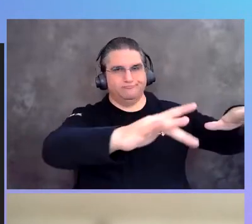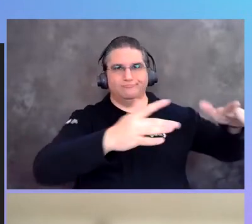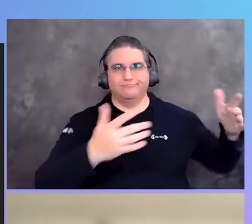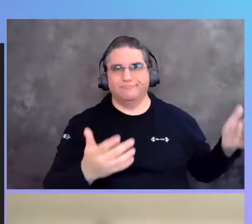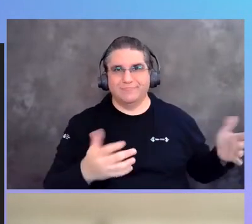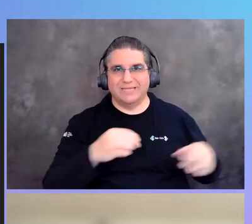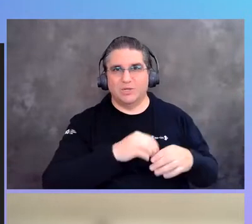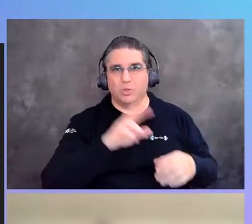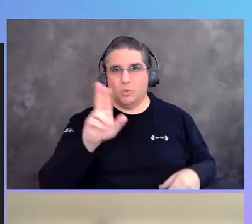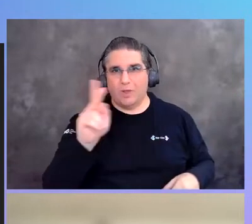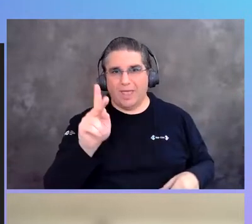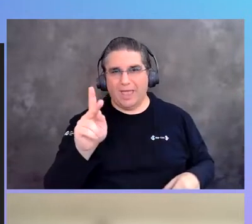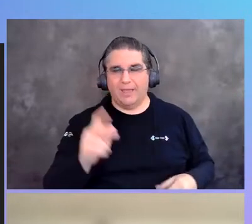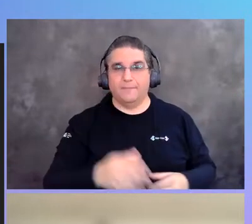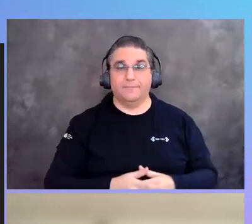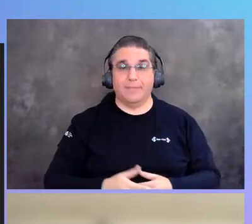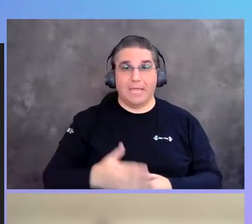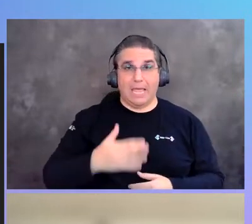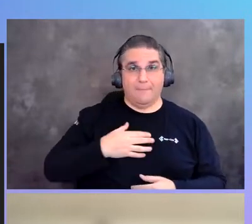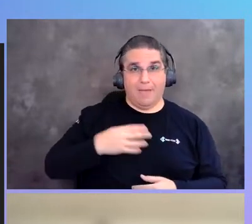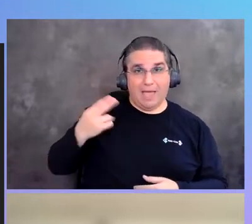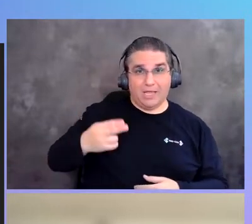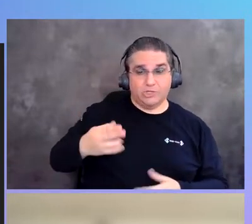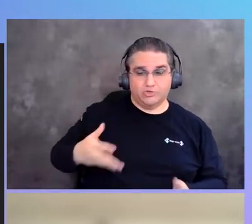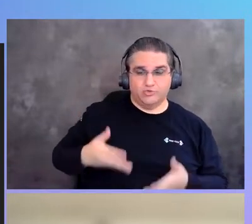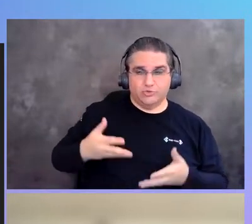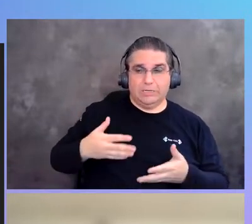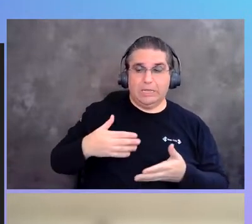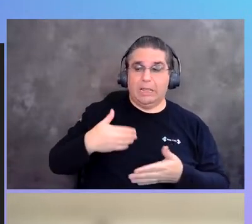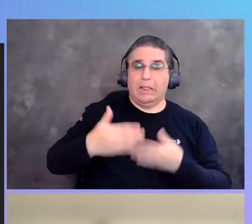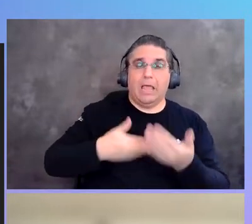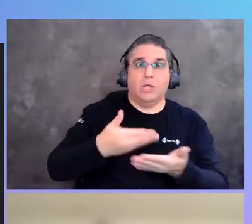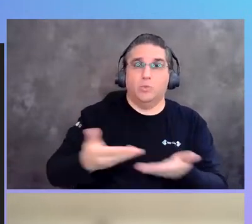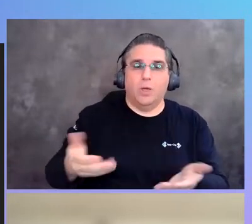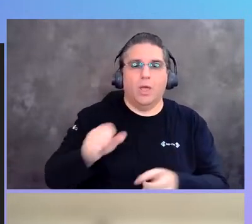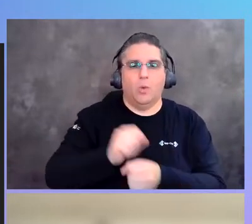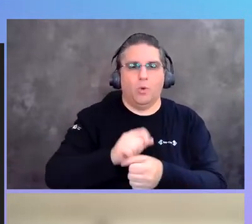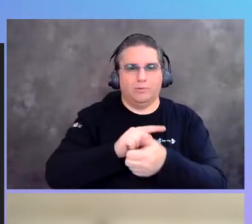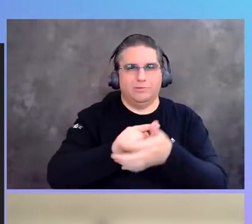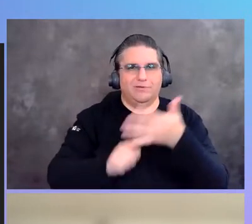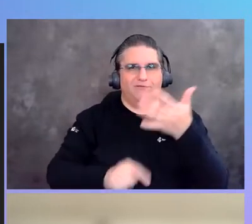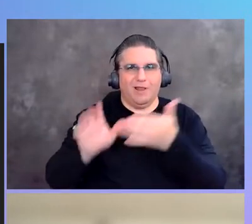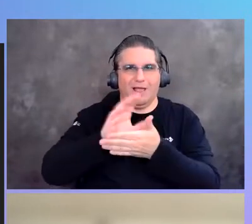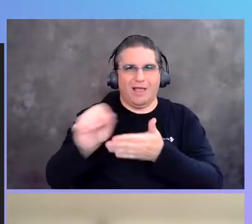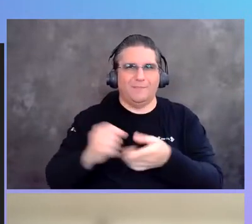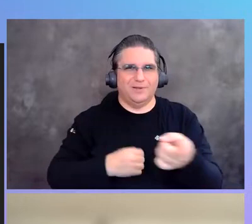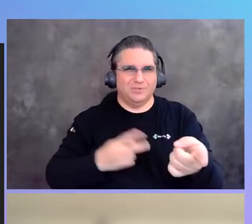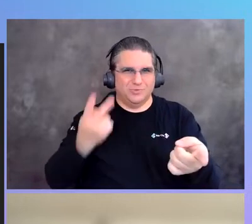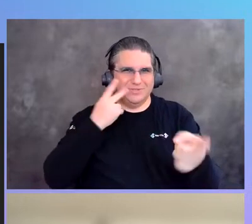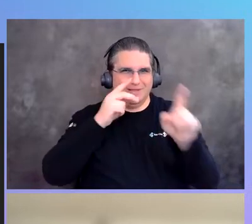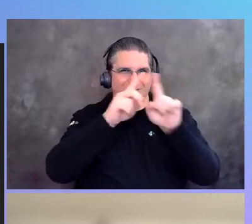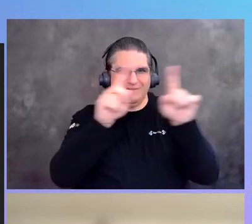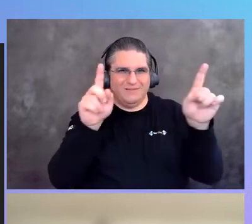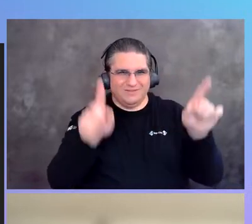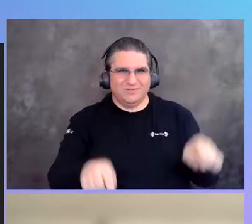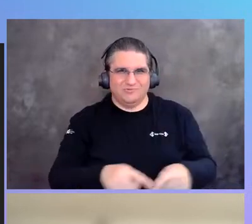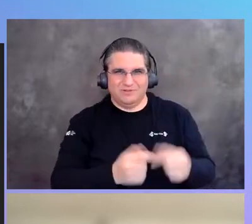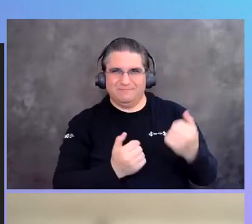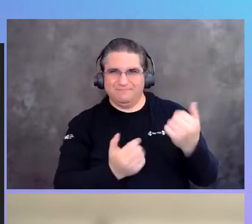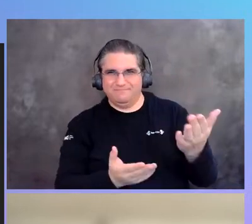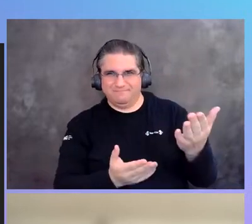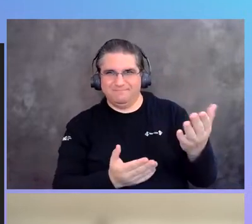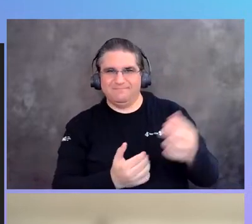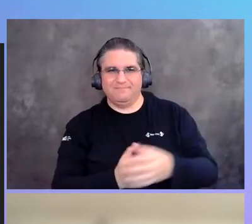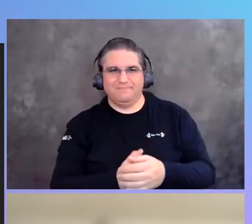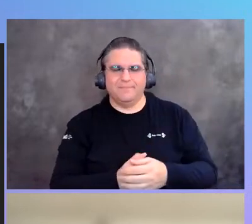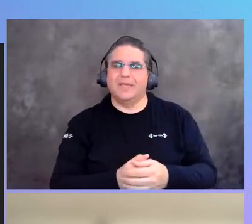into working for these multiple brands. So over the years, I've worked for all these brands on the right. So those you can't